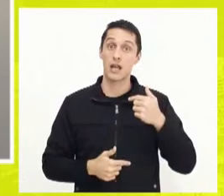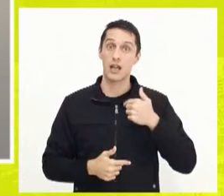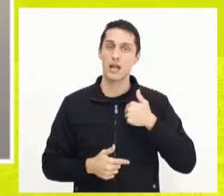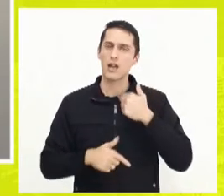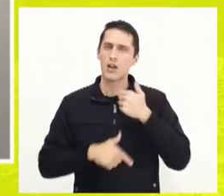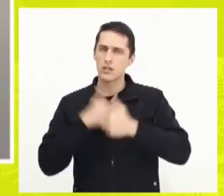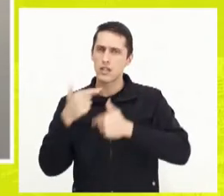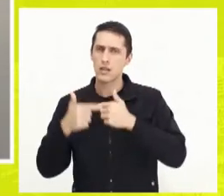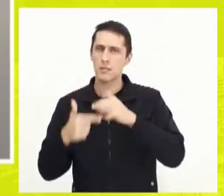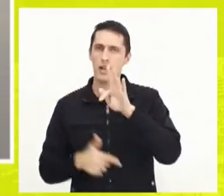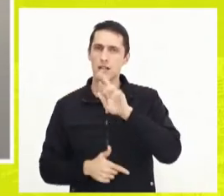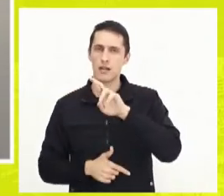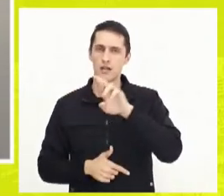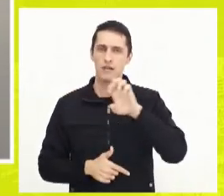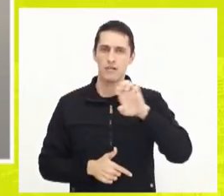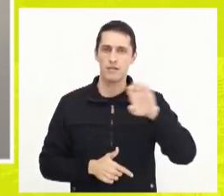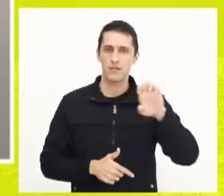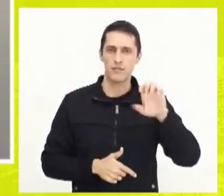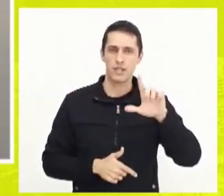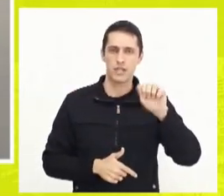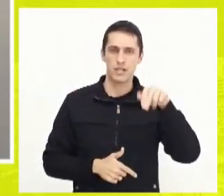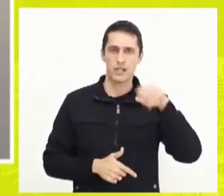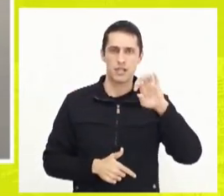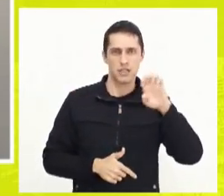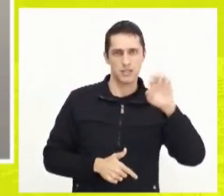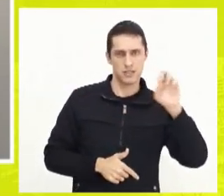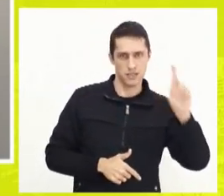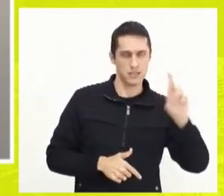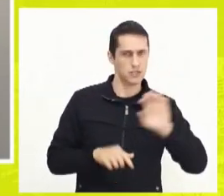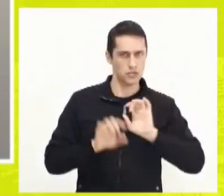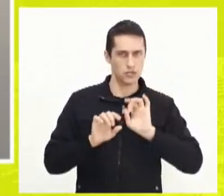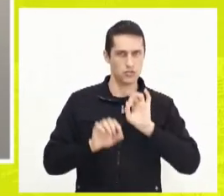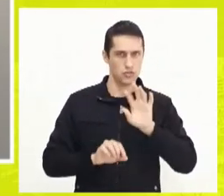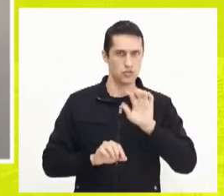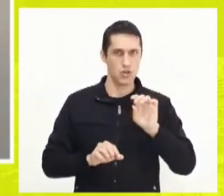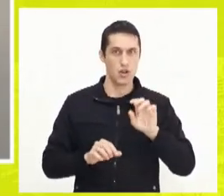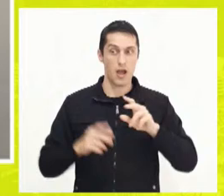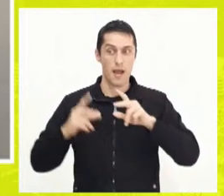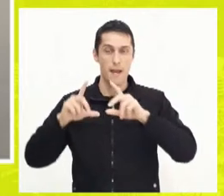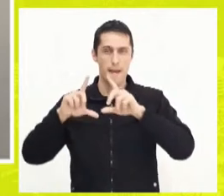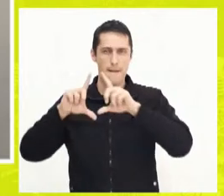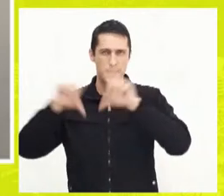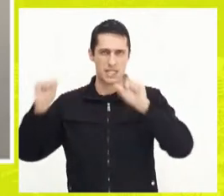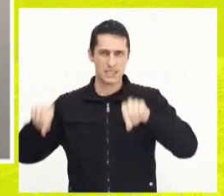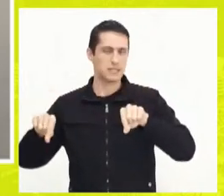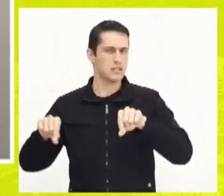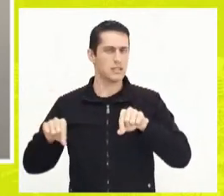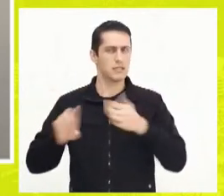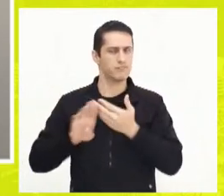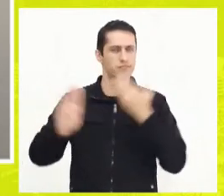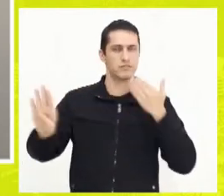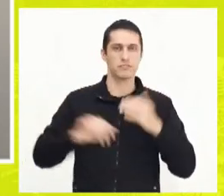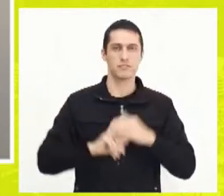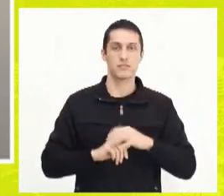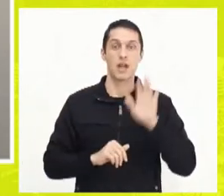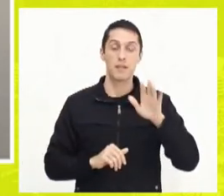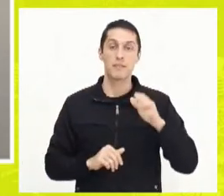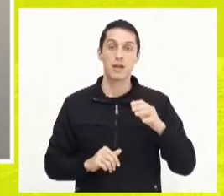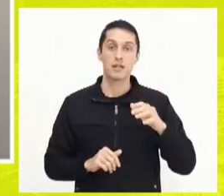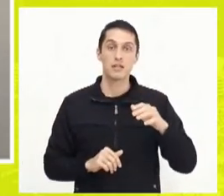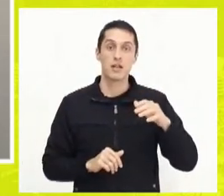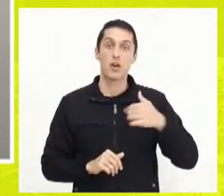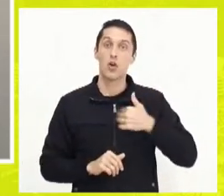still working i am a bit away from the brazilian coverage i i think they need support one of